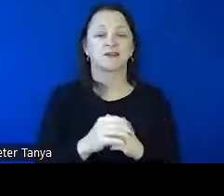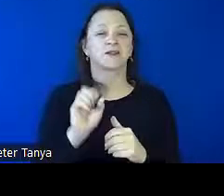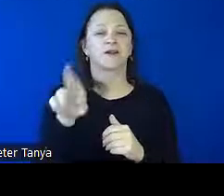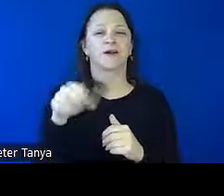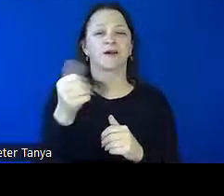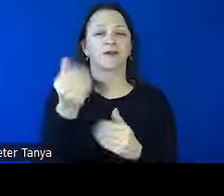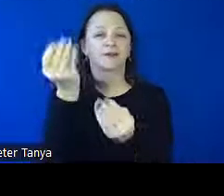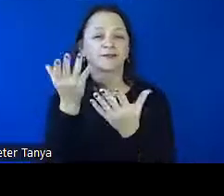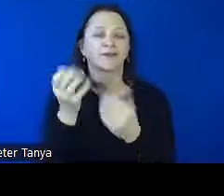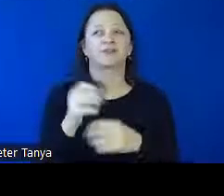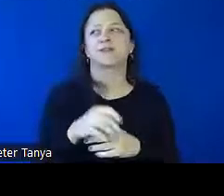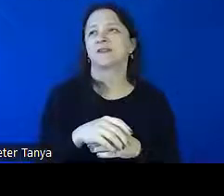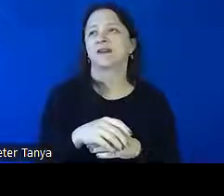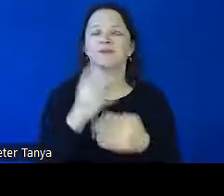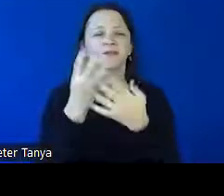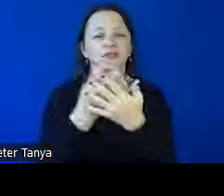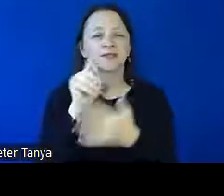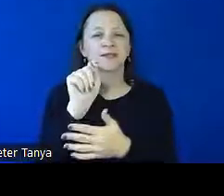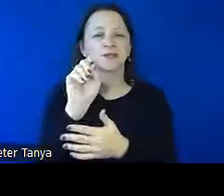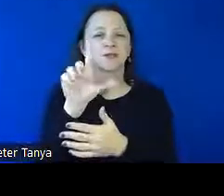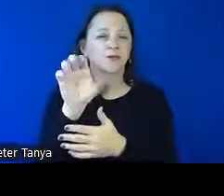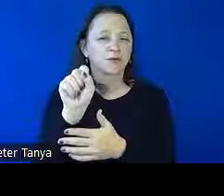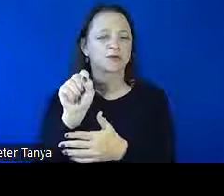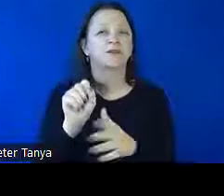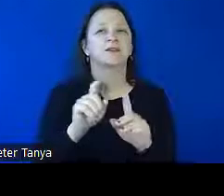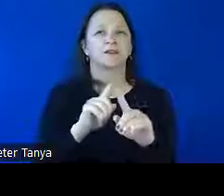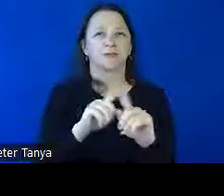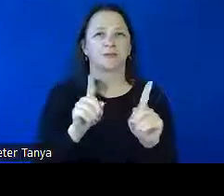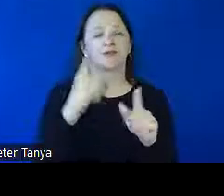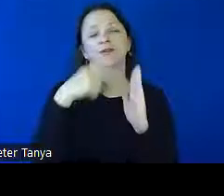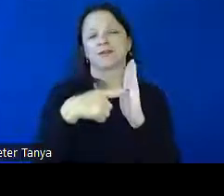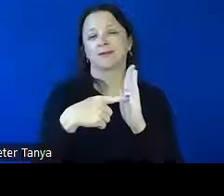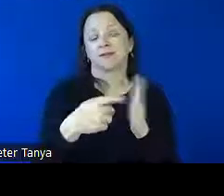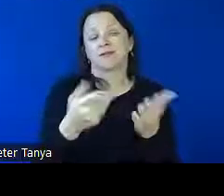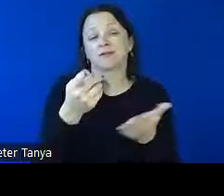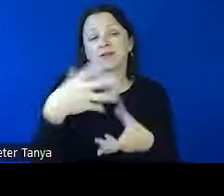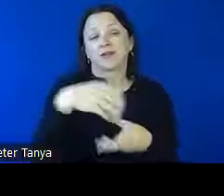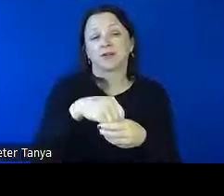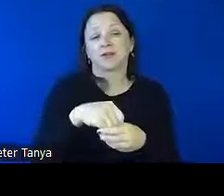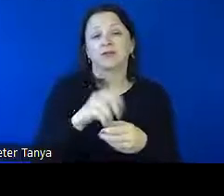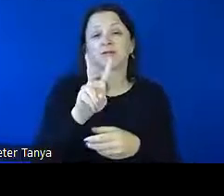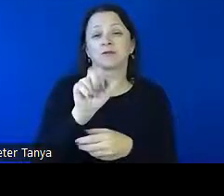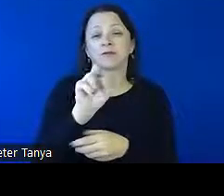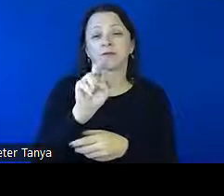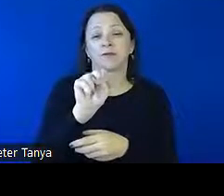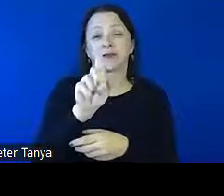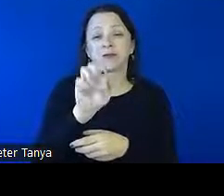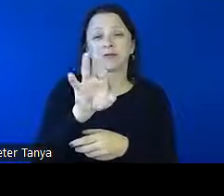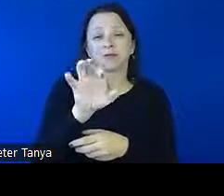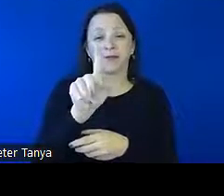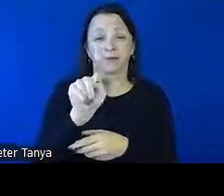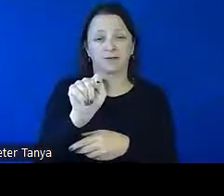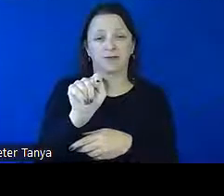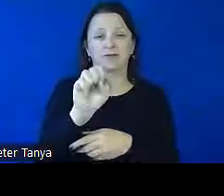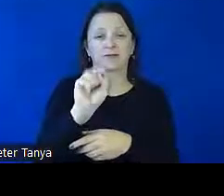information or screening tools. And for example, this might include like the Vanderbilt scales, which are typically used